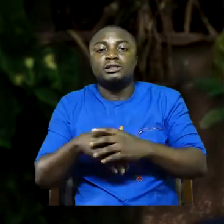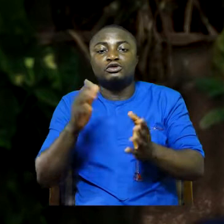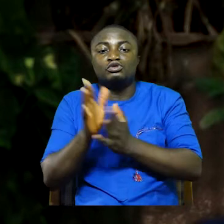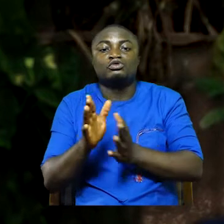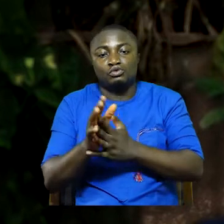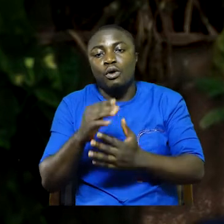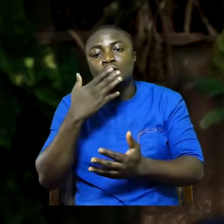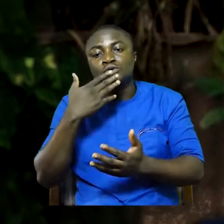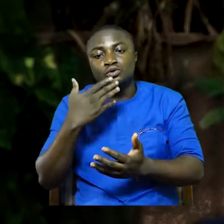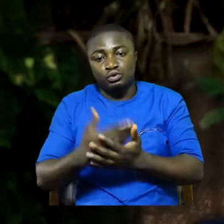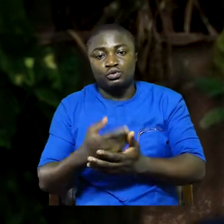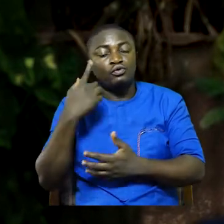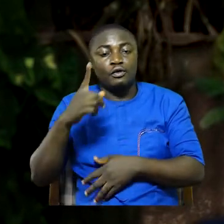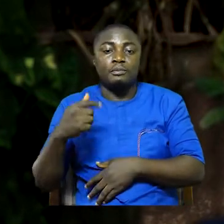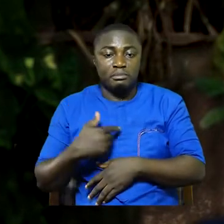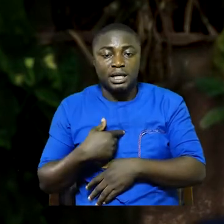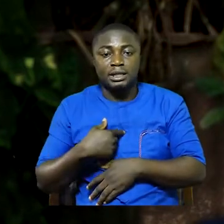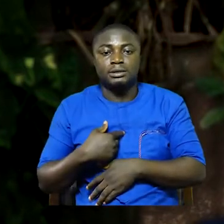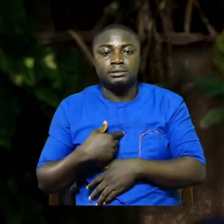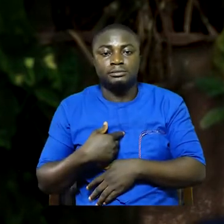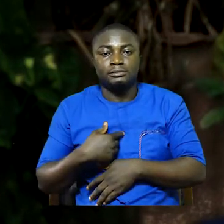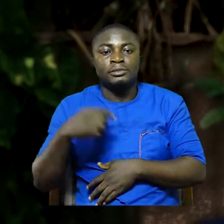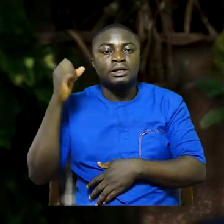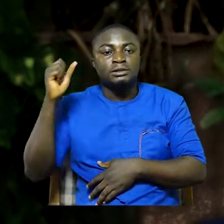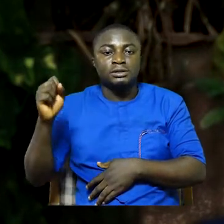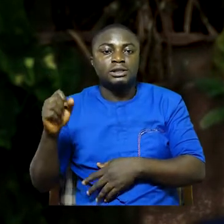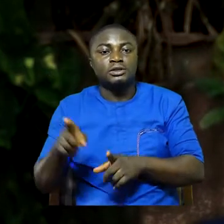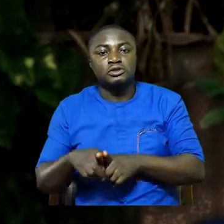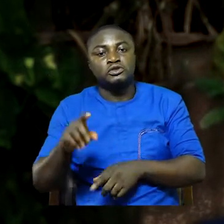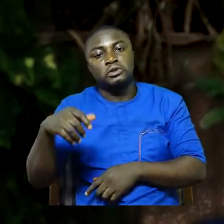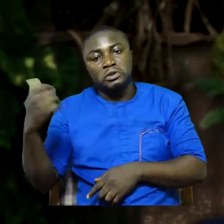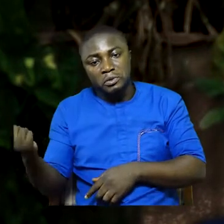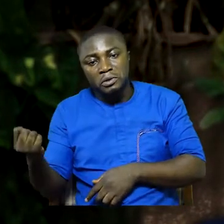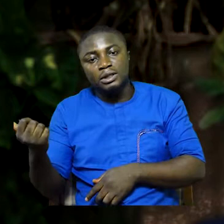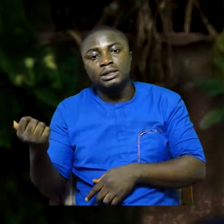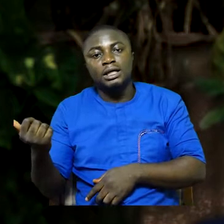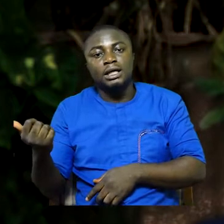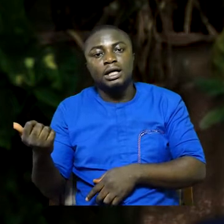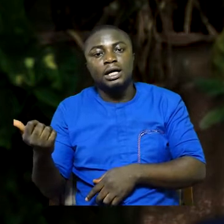in school bearable. So she and also